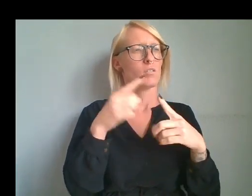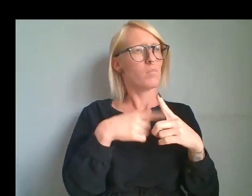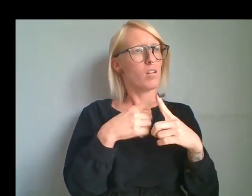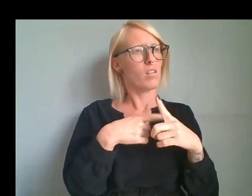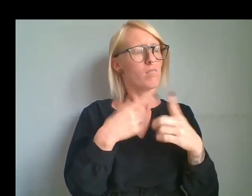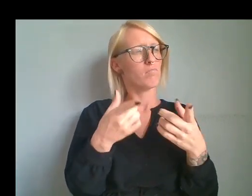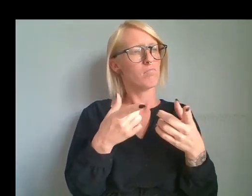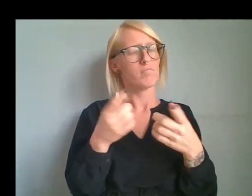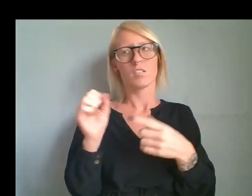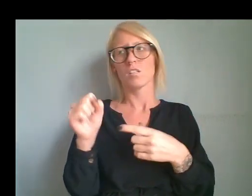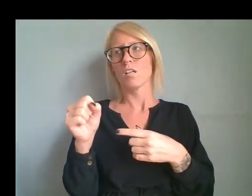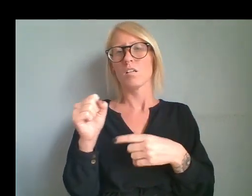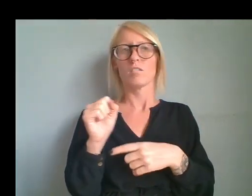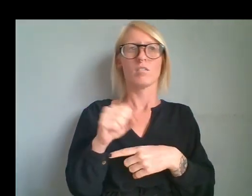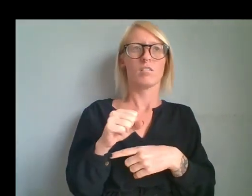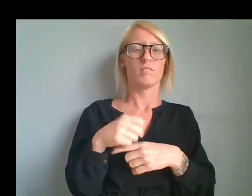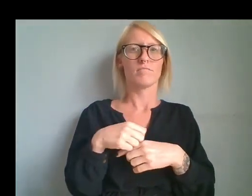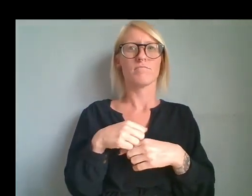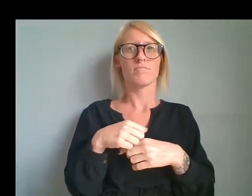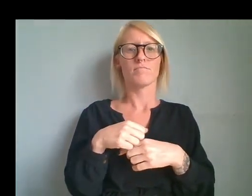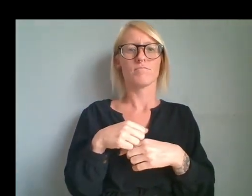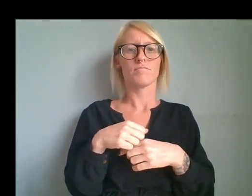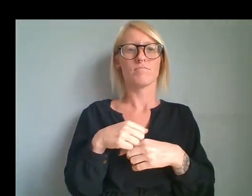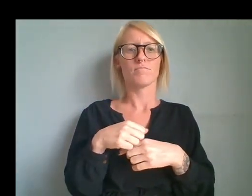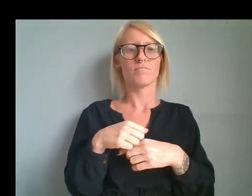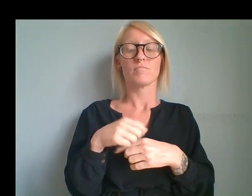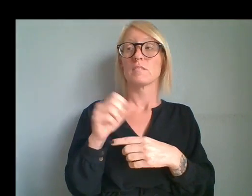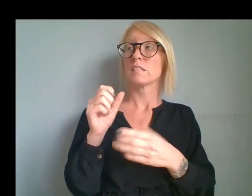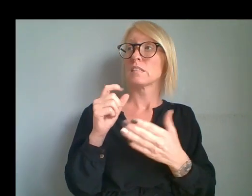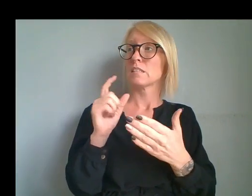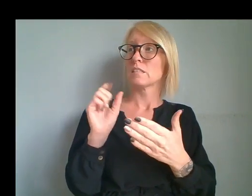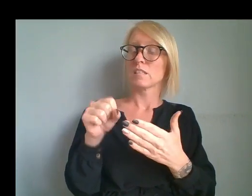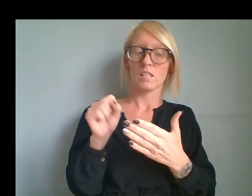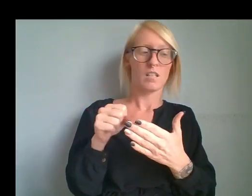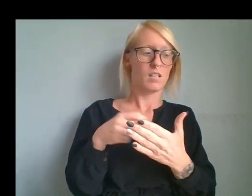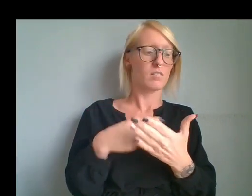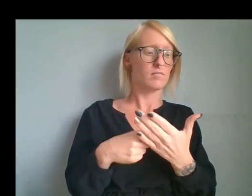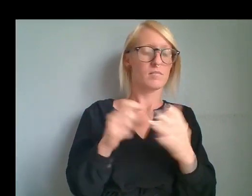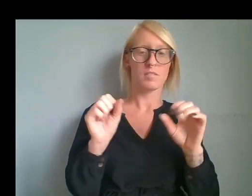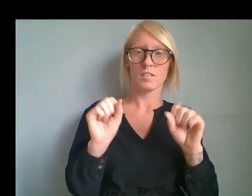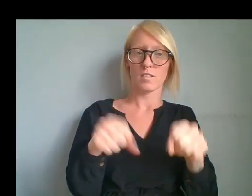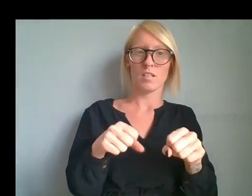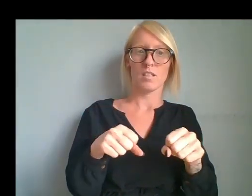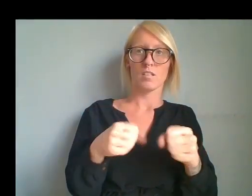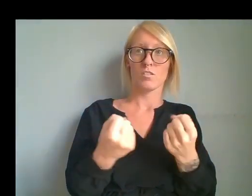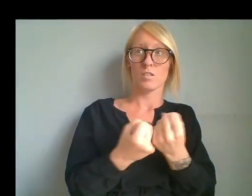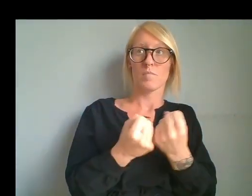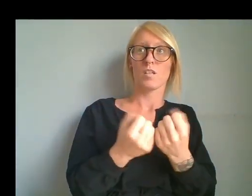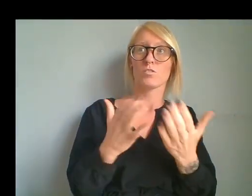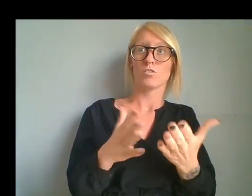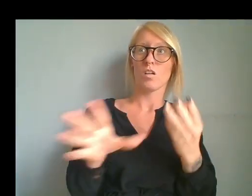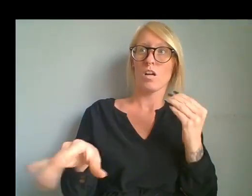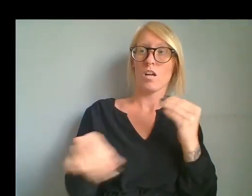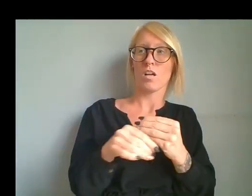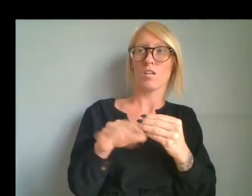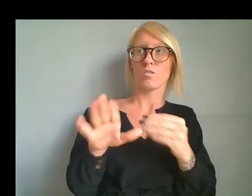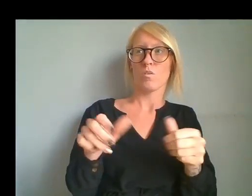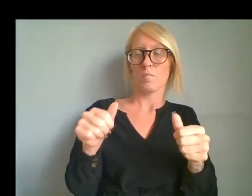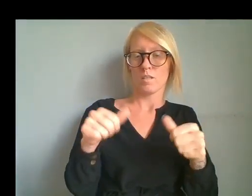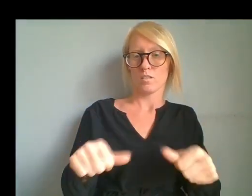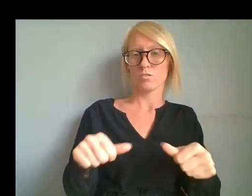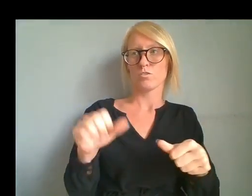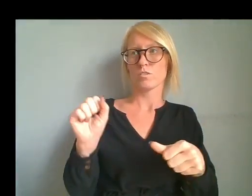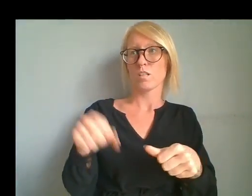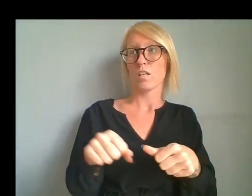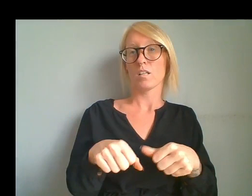know, we don't have a lot of money, so it was limited. Yeah, I'm assuming is that you can do the sponsored ads Yeah. on there. I haven't used that.